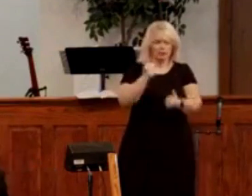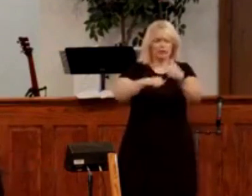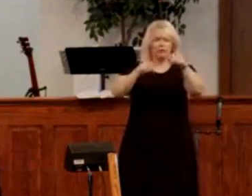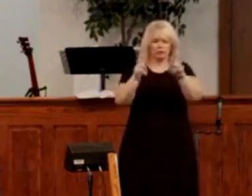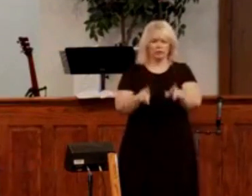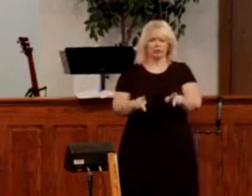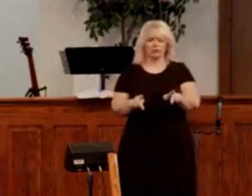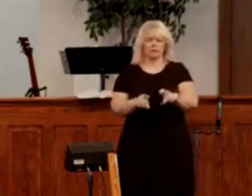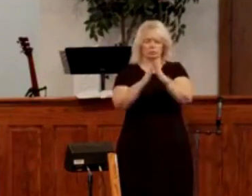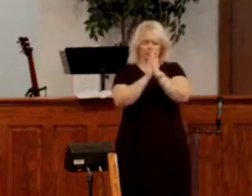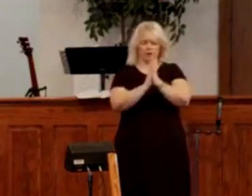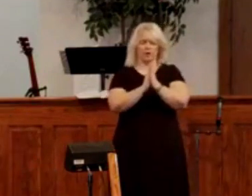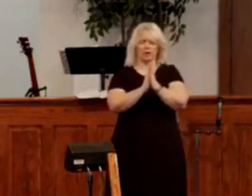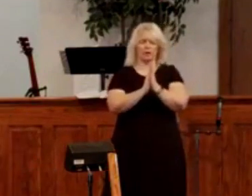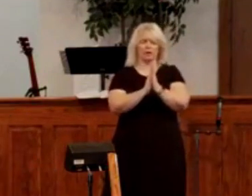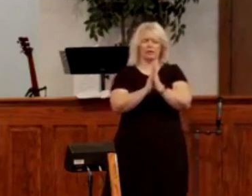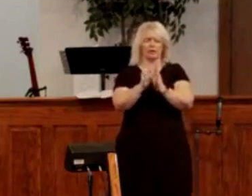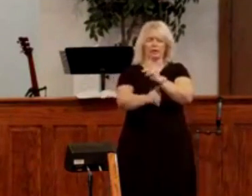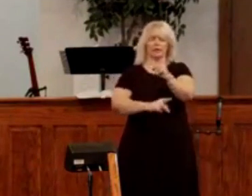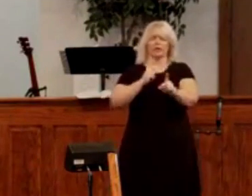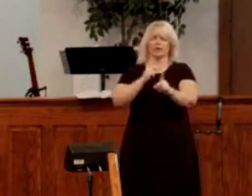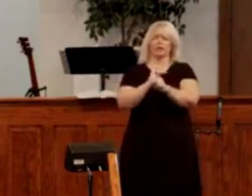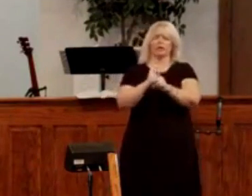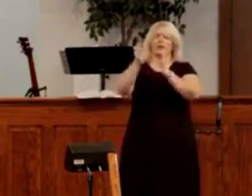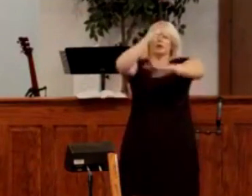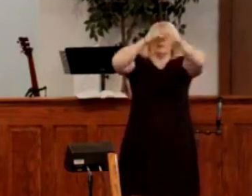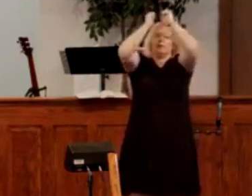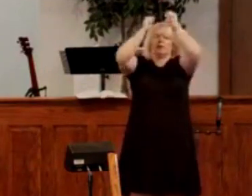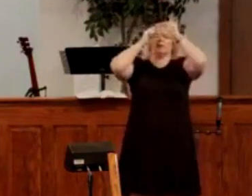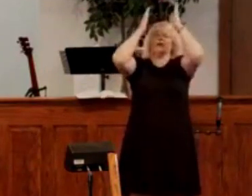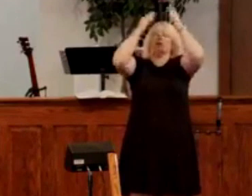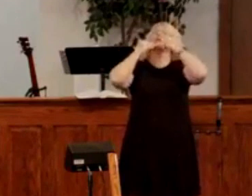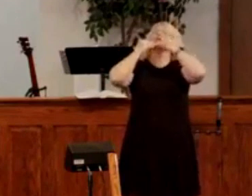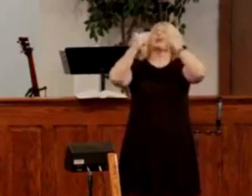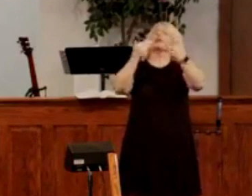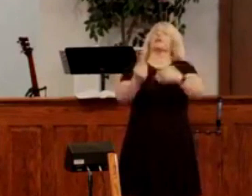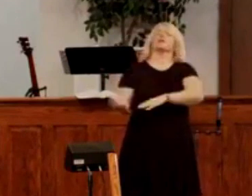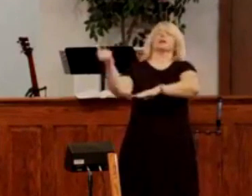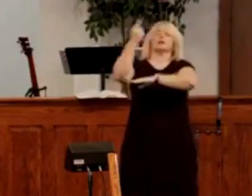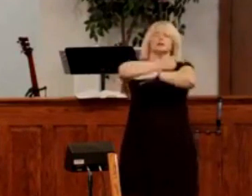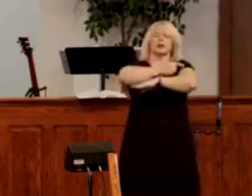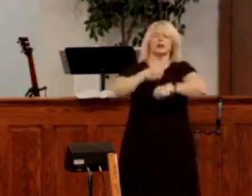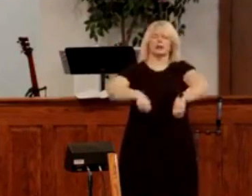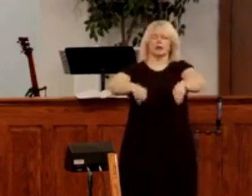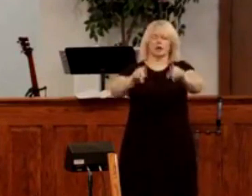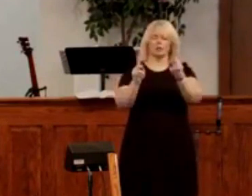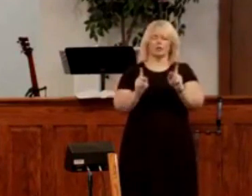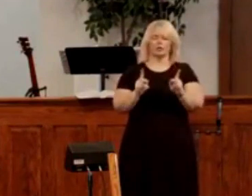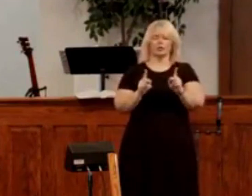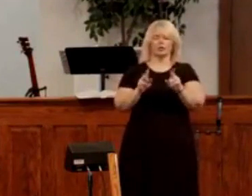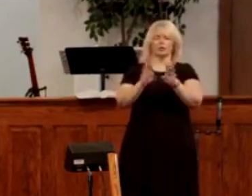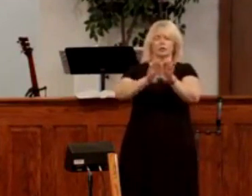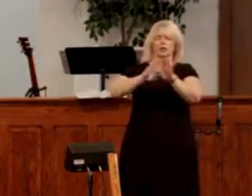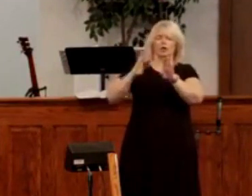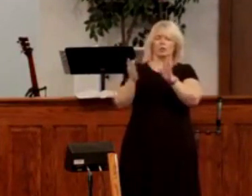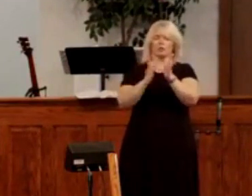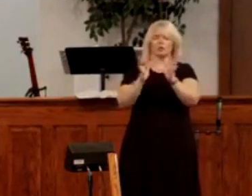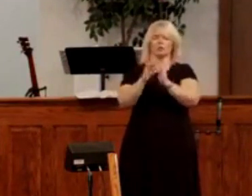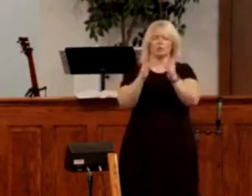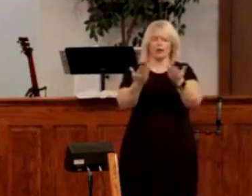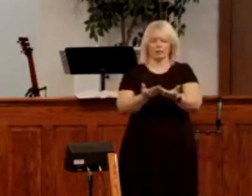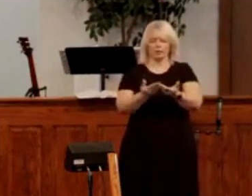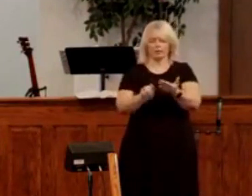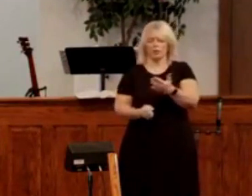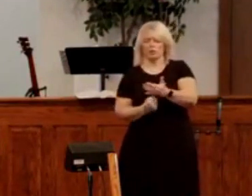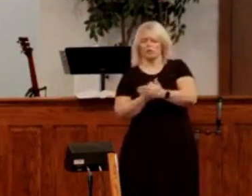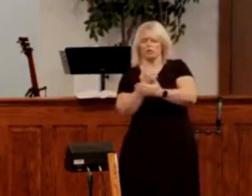pray. Kind and gracious Heavenly Father, thank you for this day. Thank you for the opportunity to open your word and grow from it